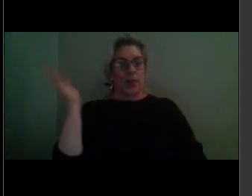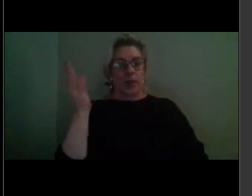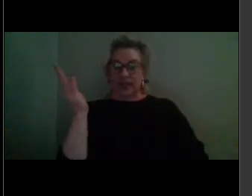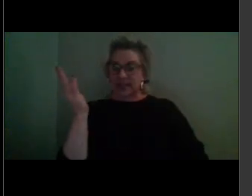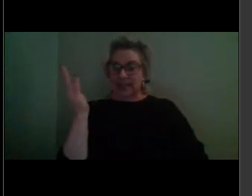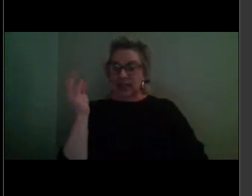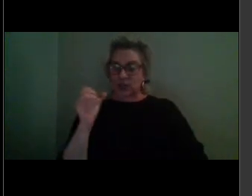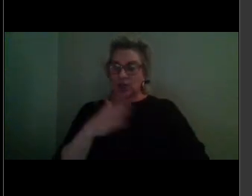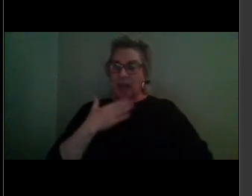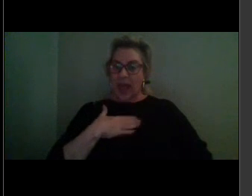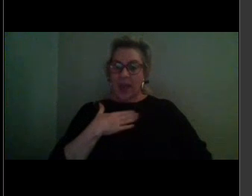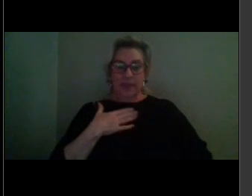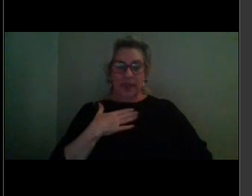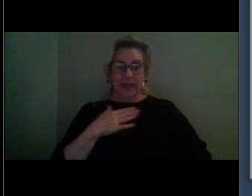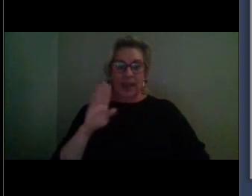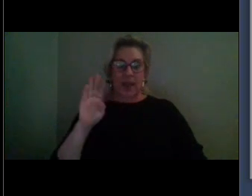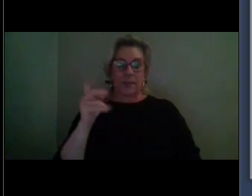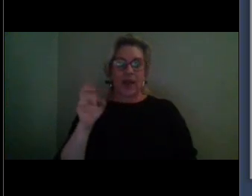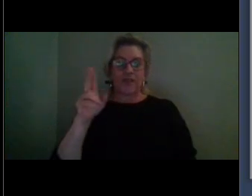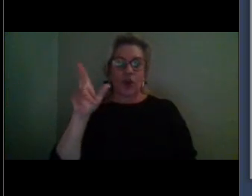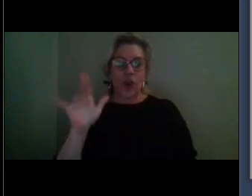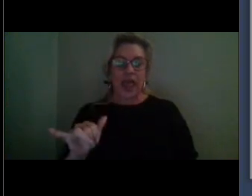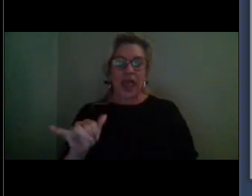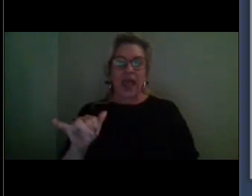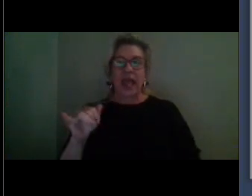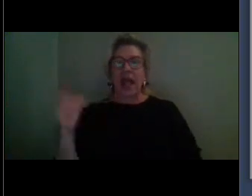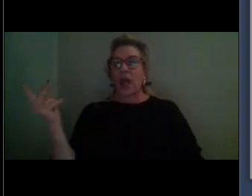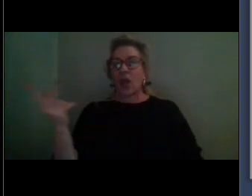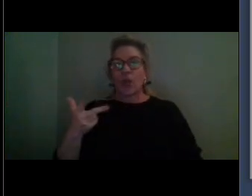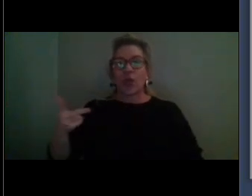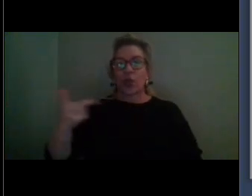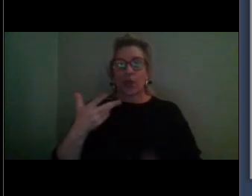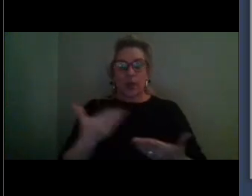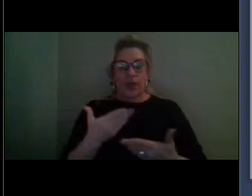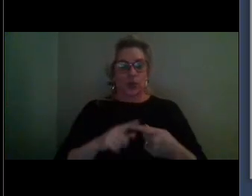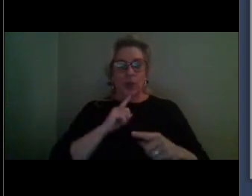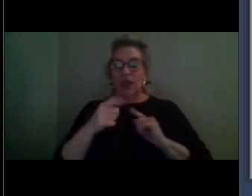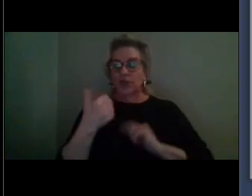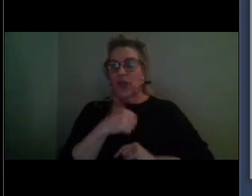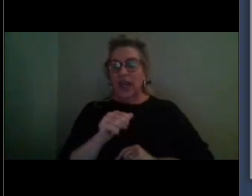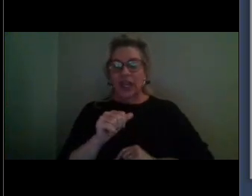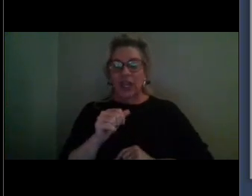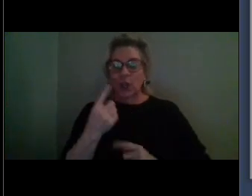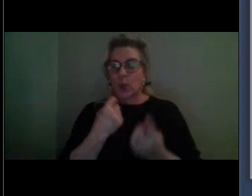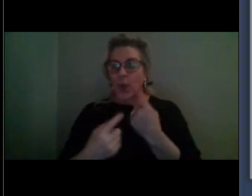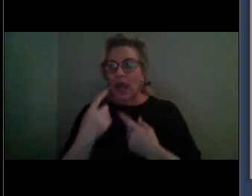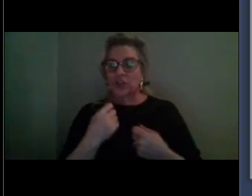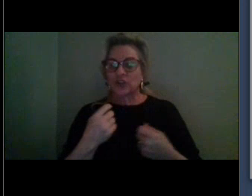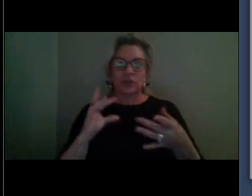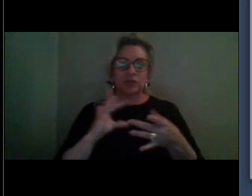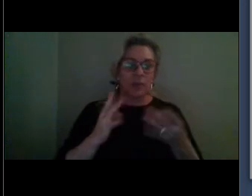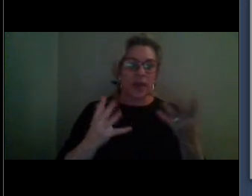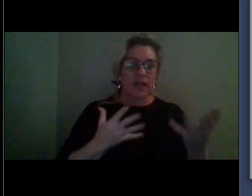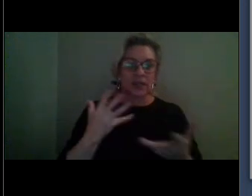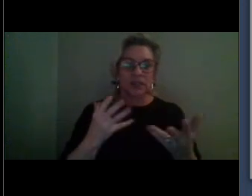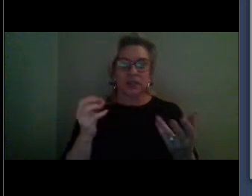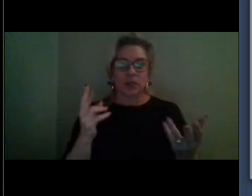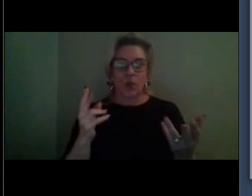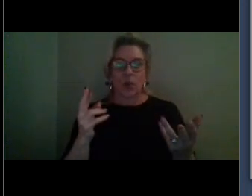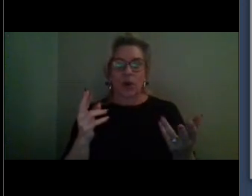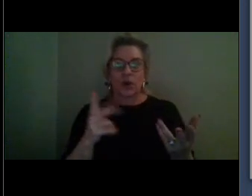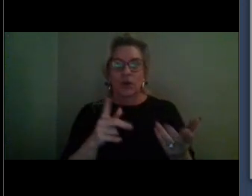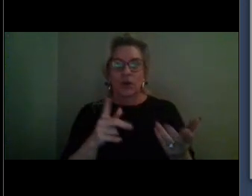So I'm happy, and Beverly and Alika are here too, so we can answer any questions and take comments, and then, or Chair, you can open